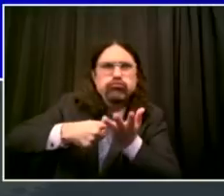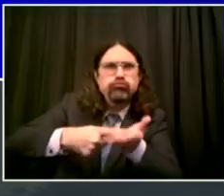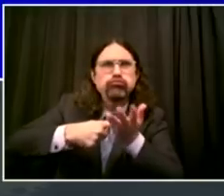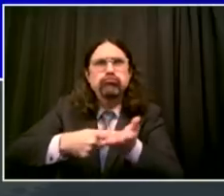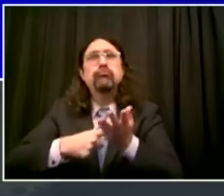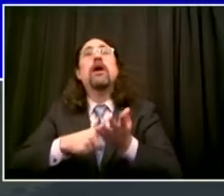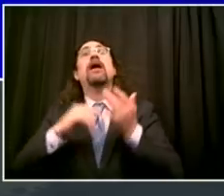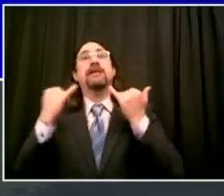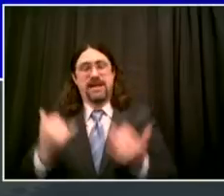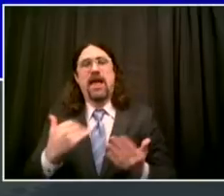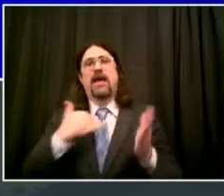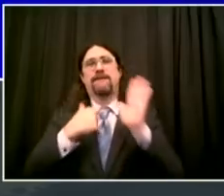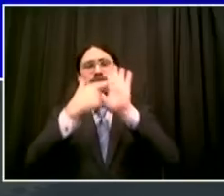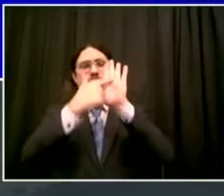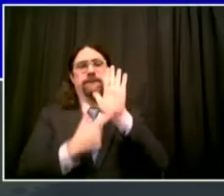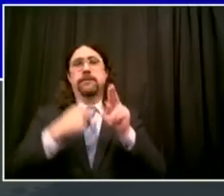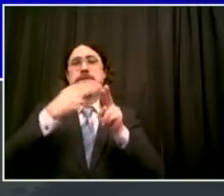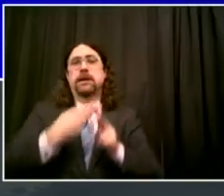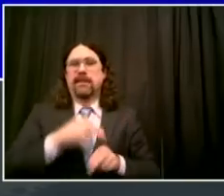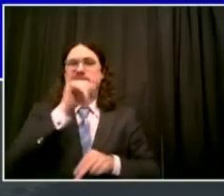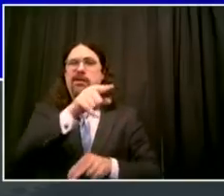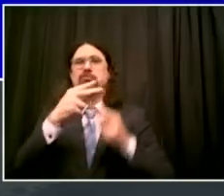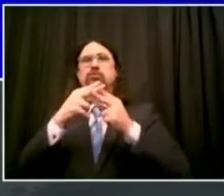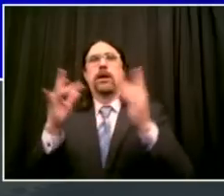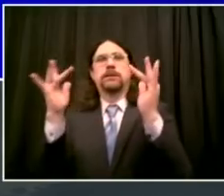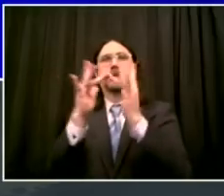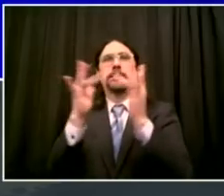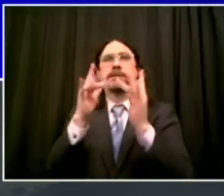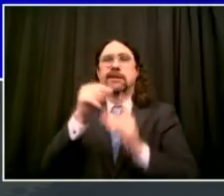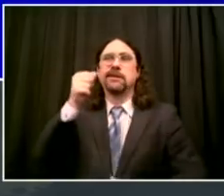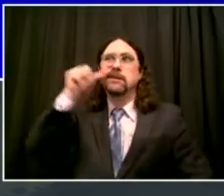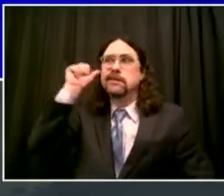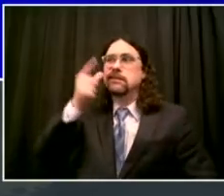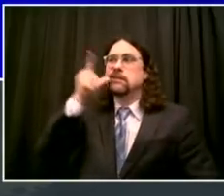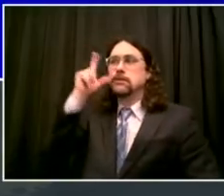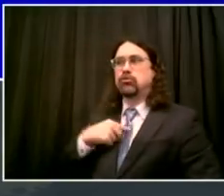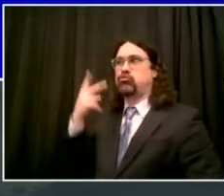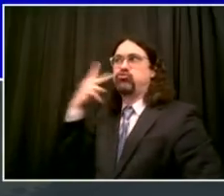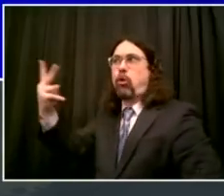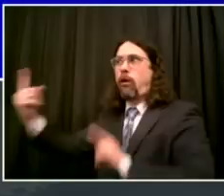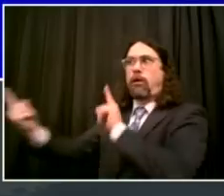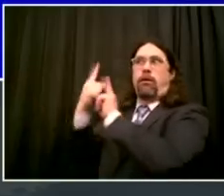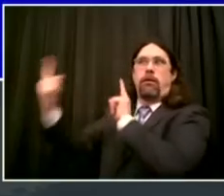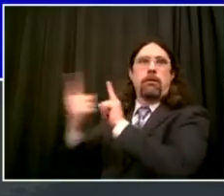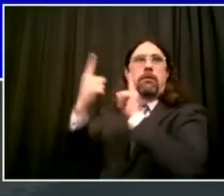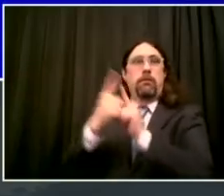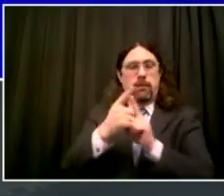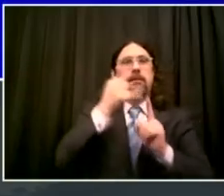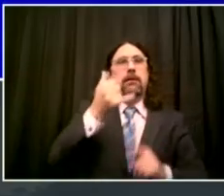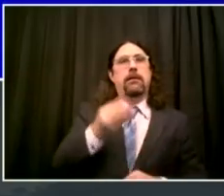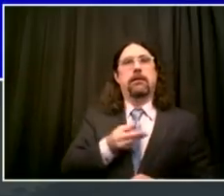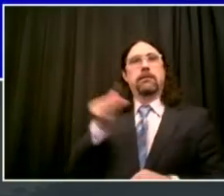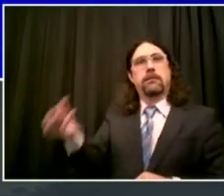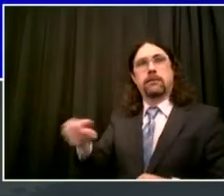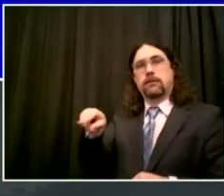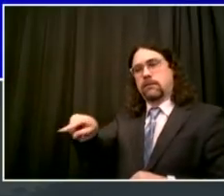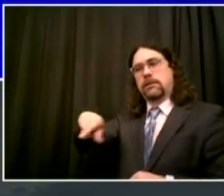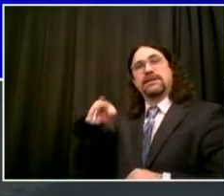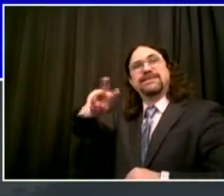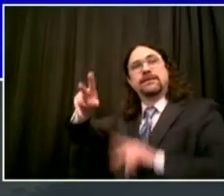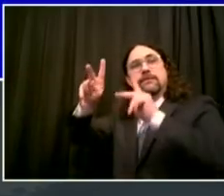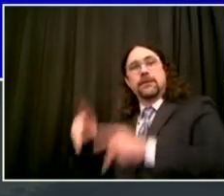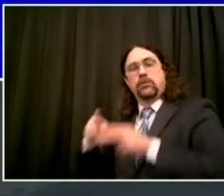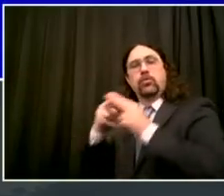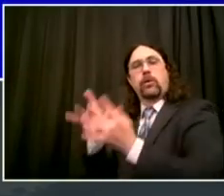them. They'll come in and get tested. Anybody positive will become a new case, and then we'll call them and start the process over. But I want to